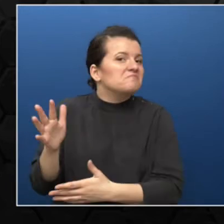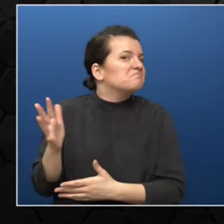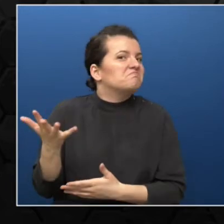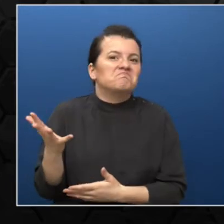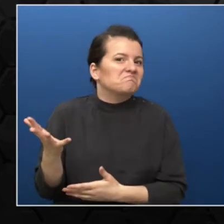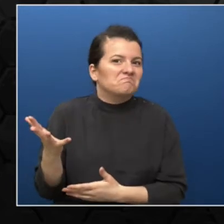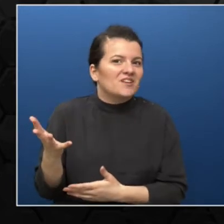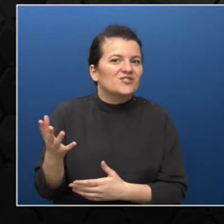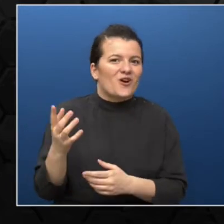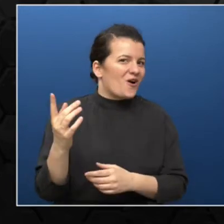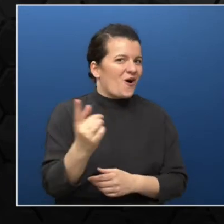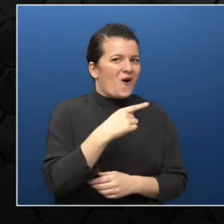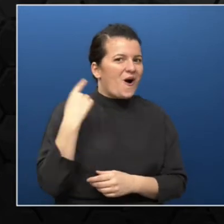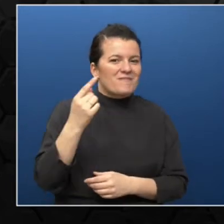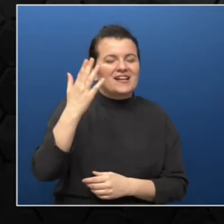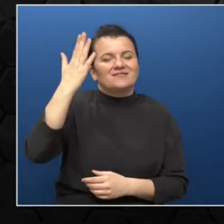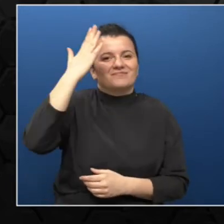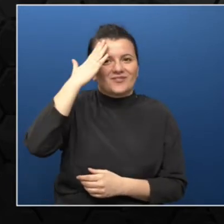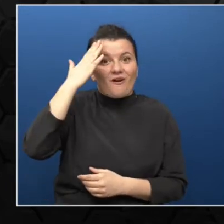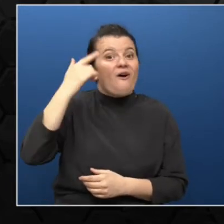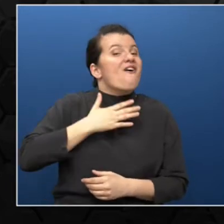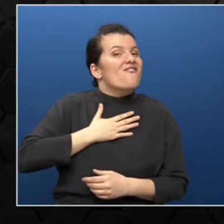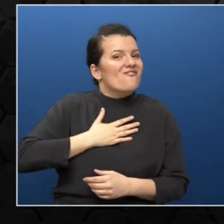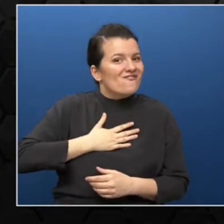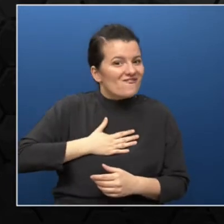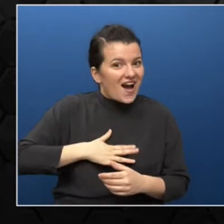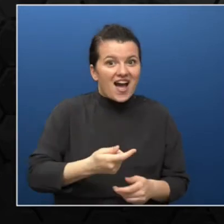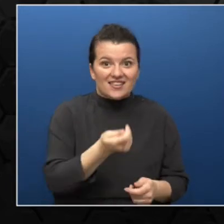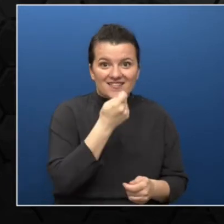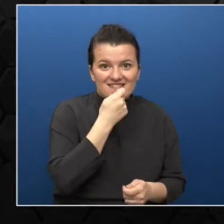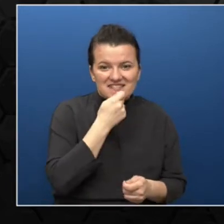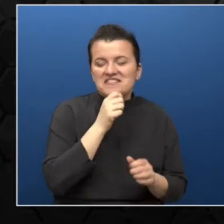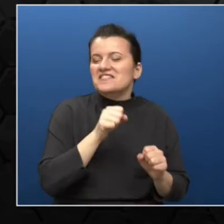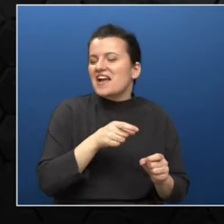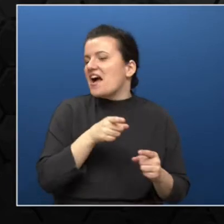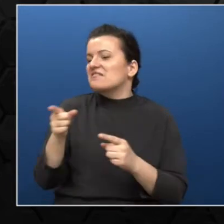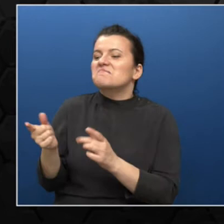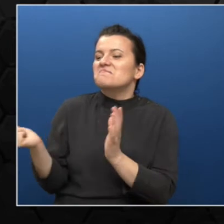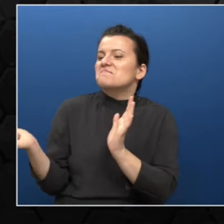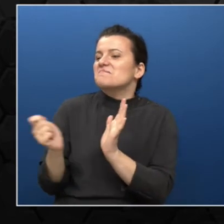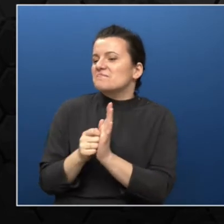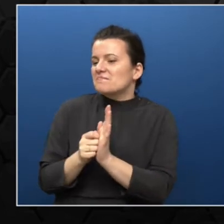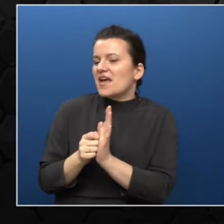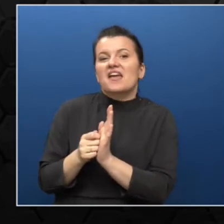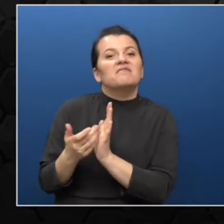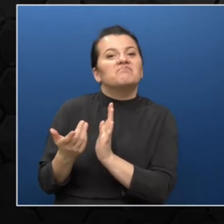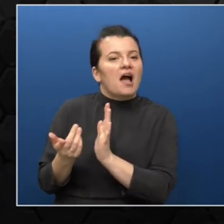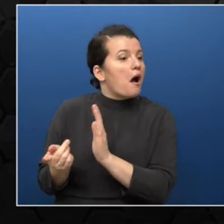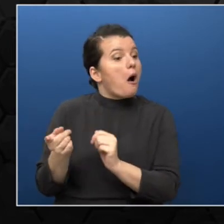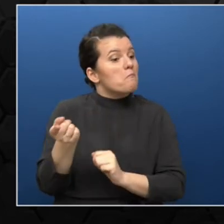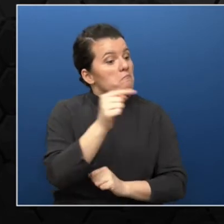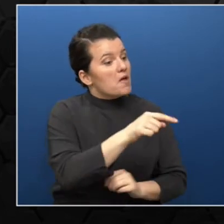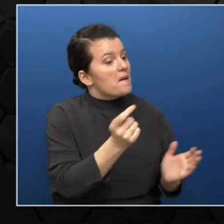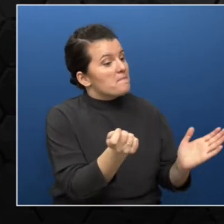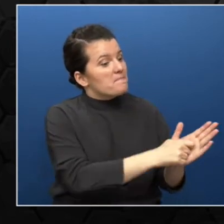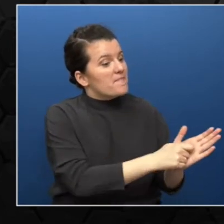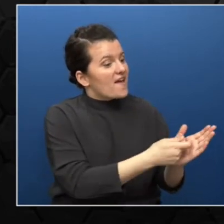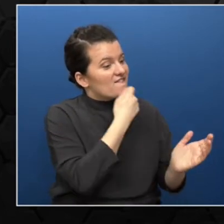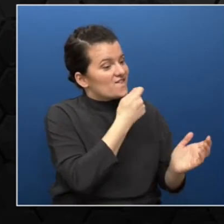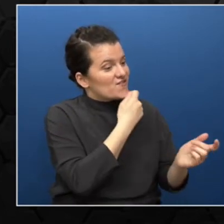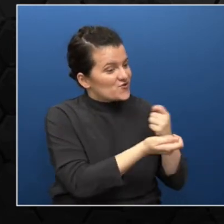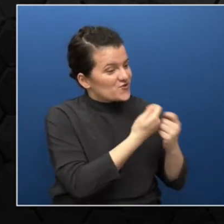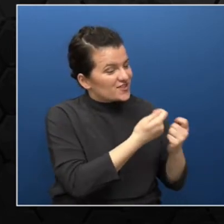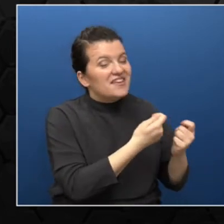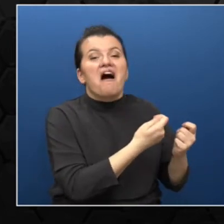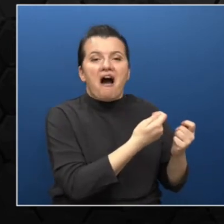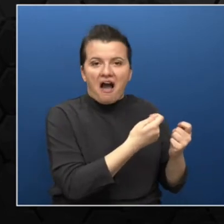have this abstraction in our society where we can simply go to the supermarket and buy food. And I think the